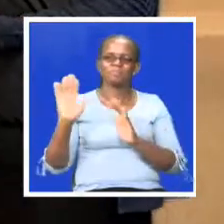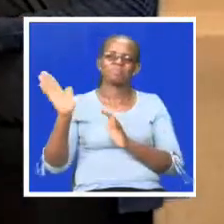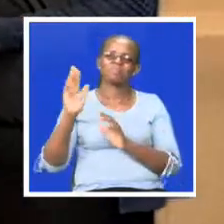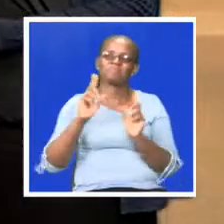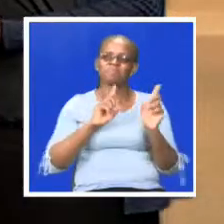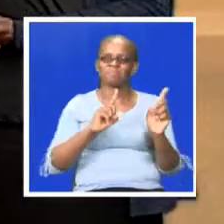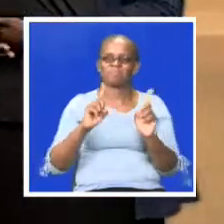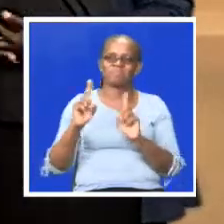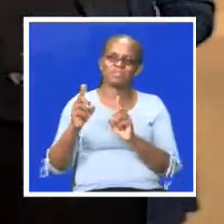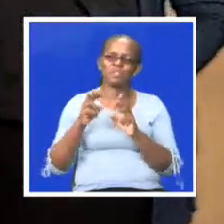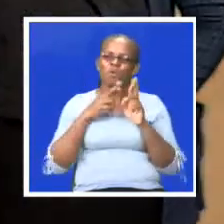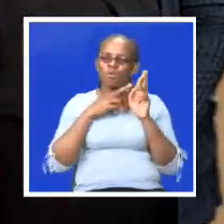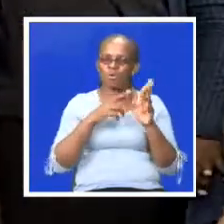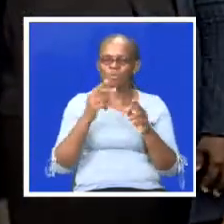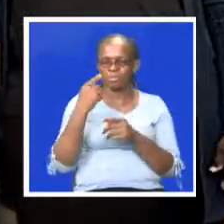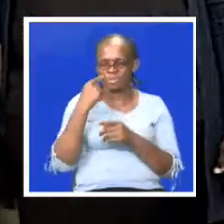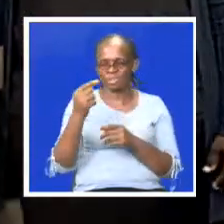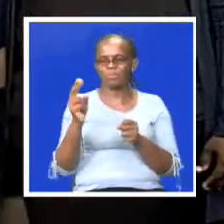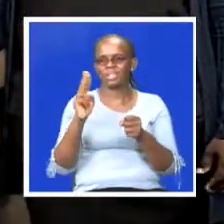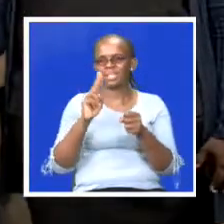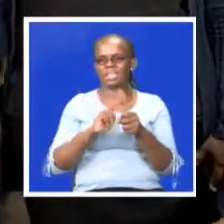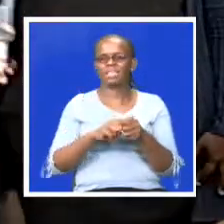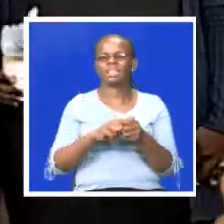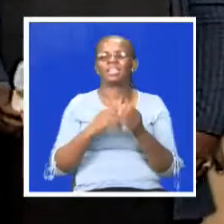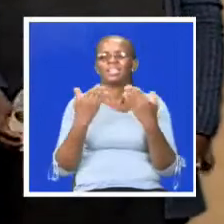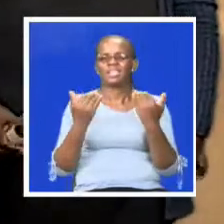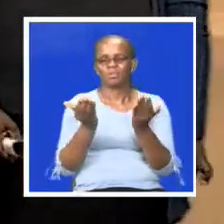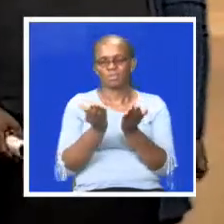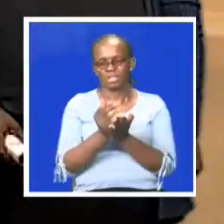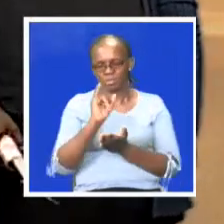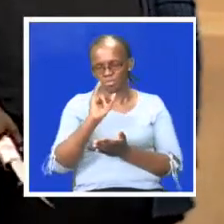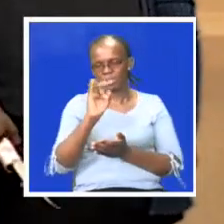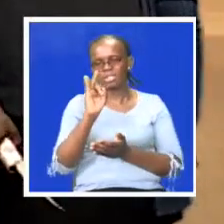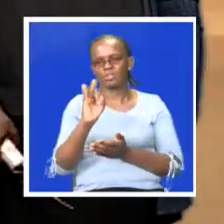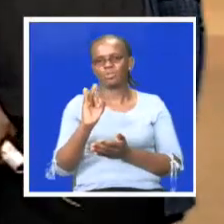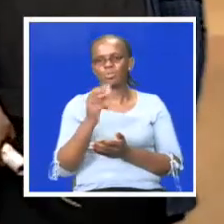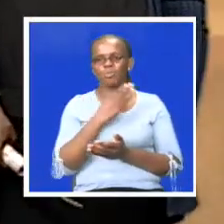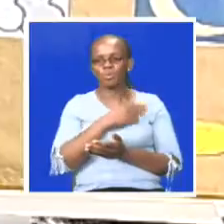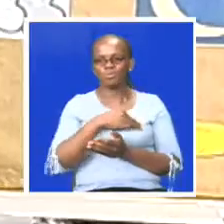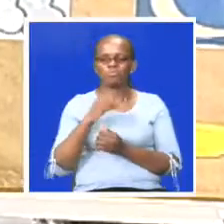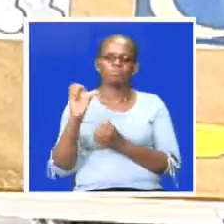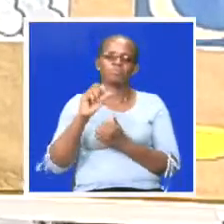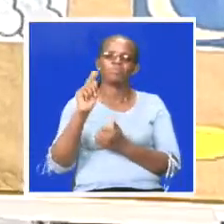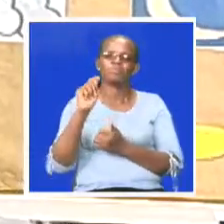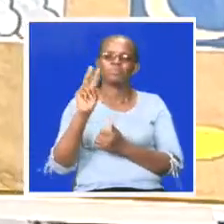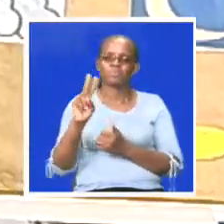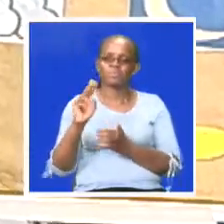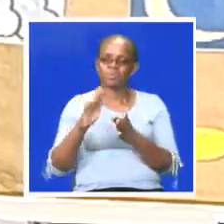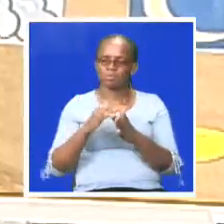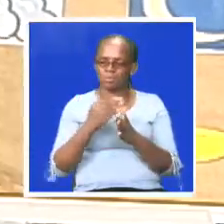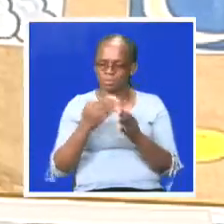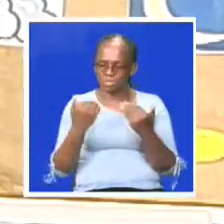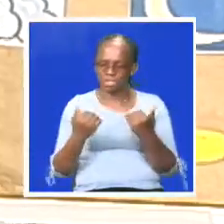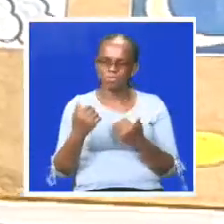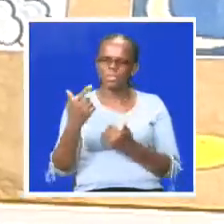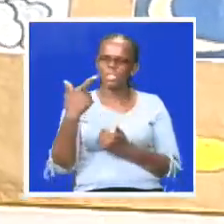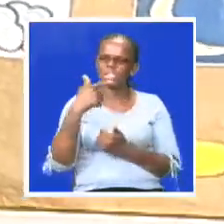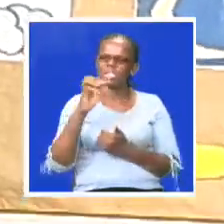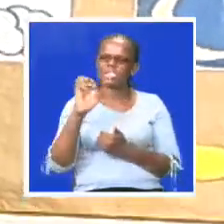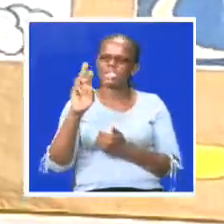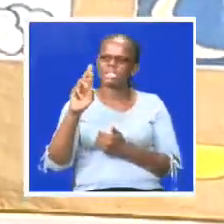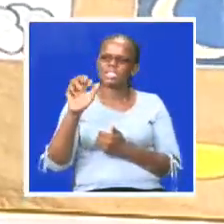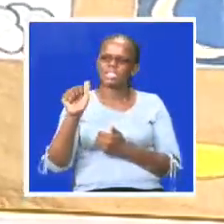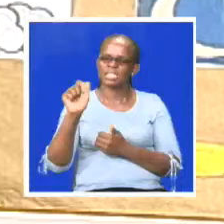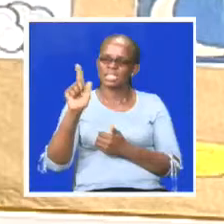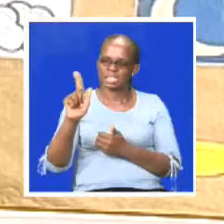sure. Yes, you will. Thank you so much. Grade 1 and grade 2s, please get closer to your screens. Up next is your general studies lesson with